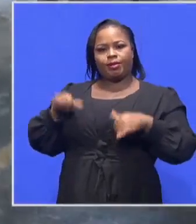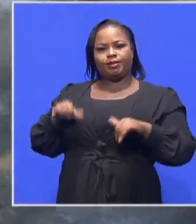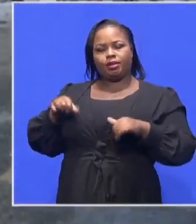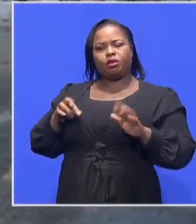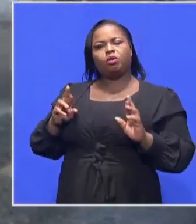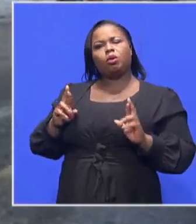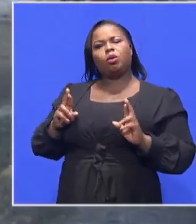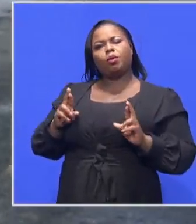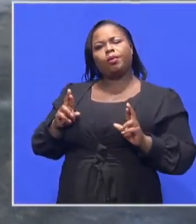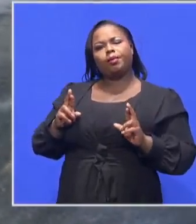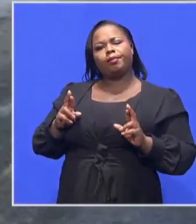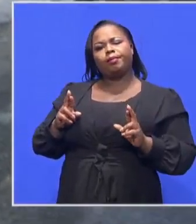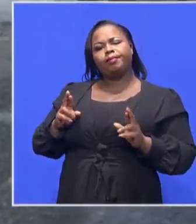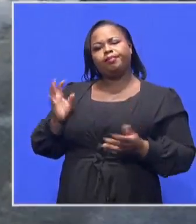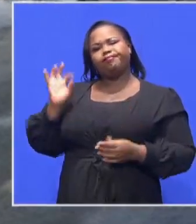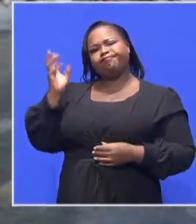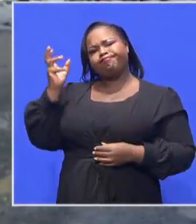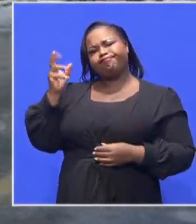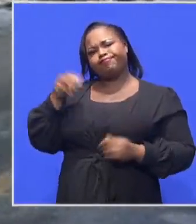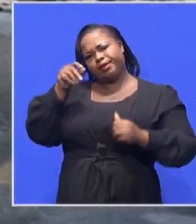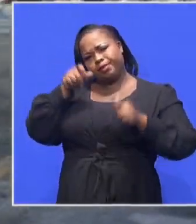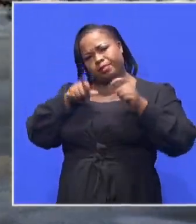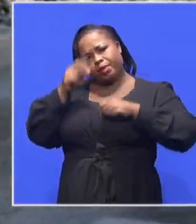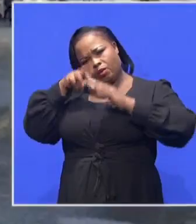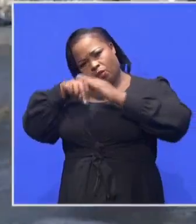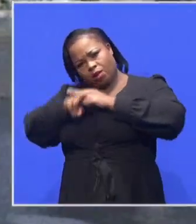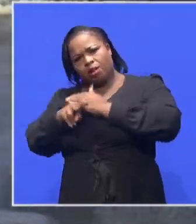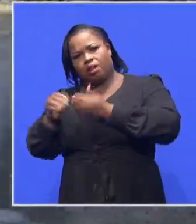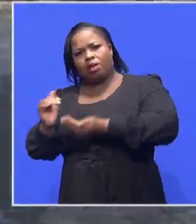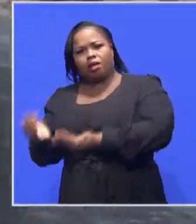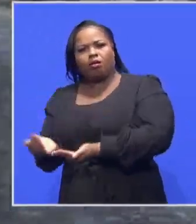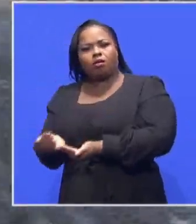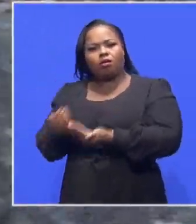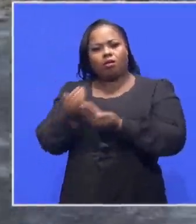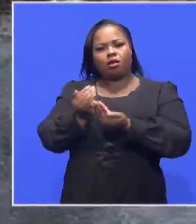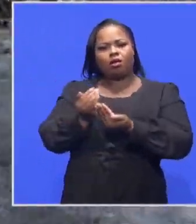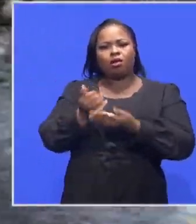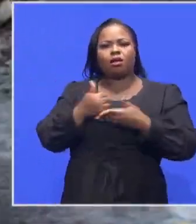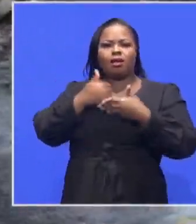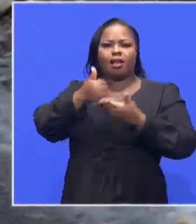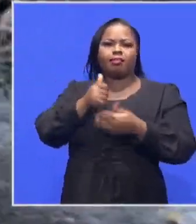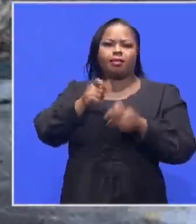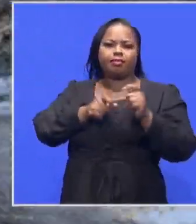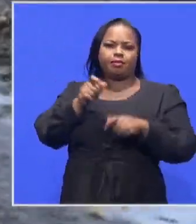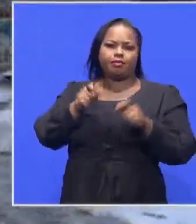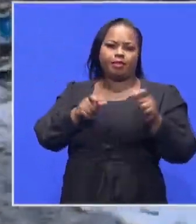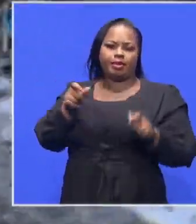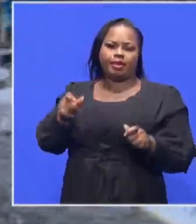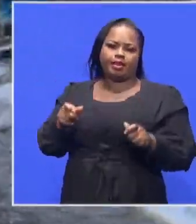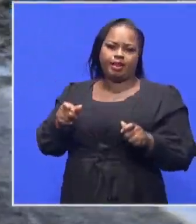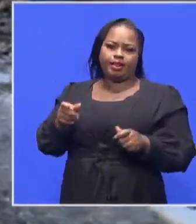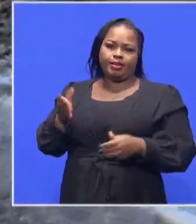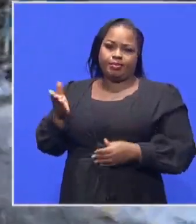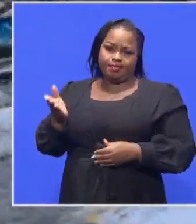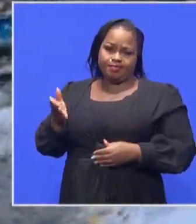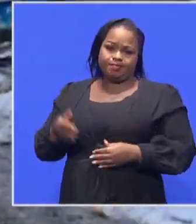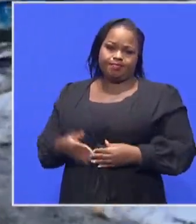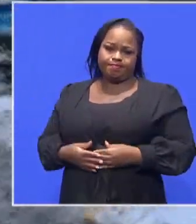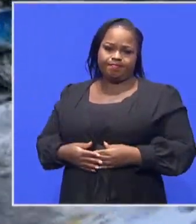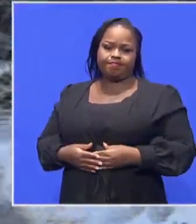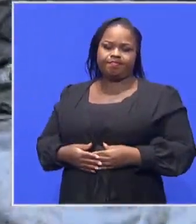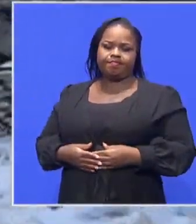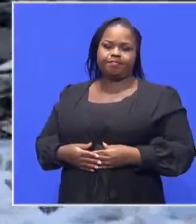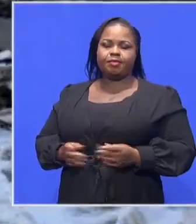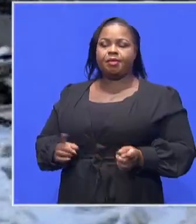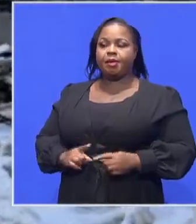that maybe paramedics inside can come to the rescue mound and work on helping people.